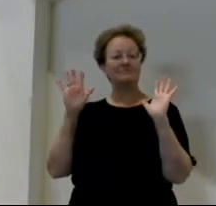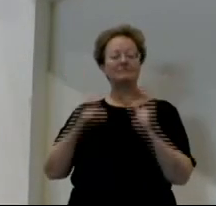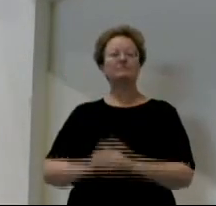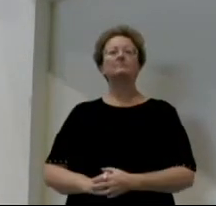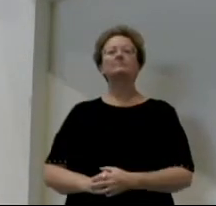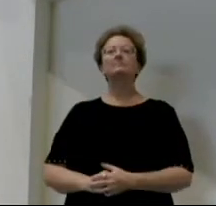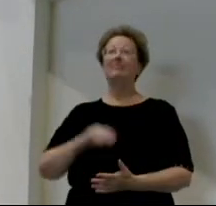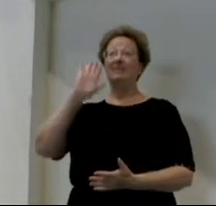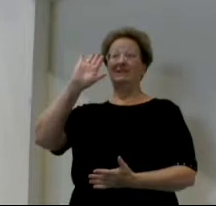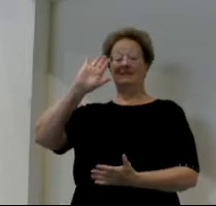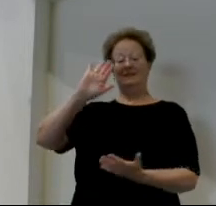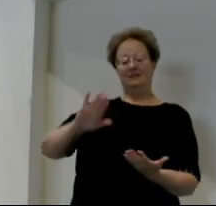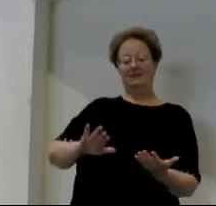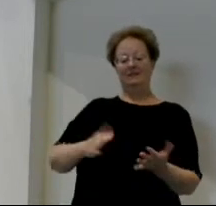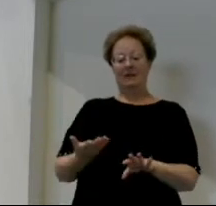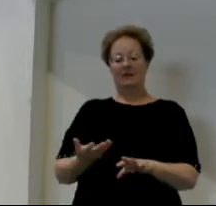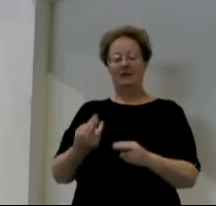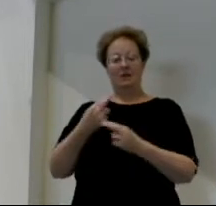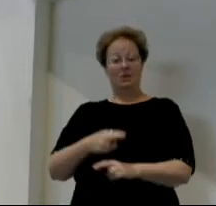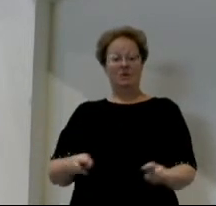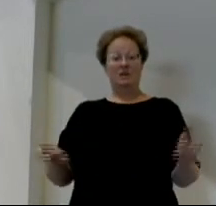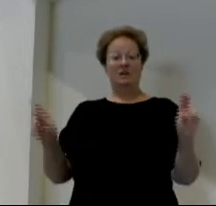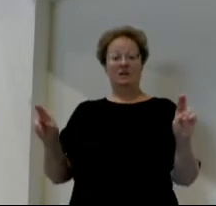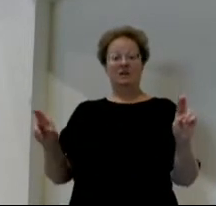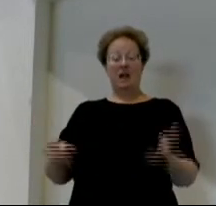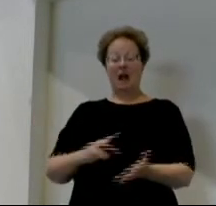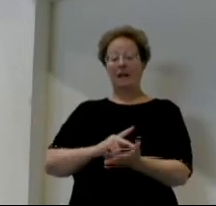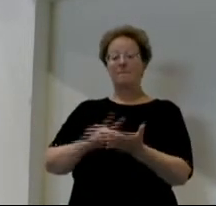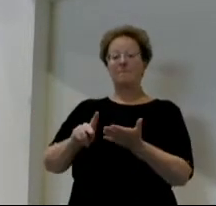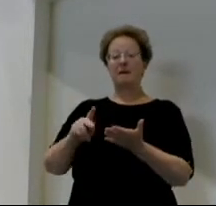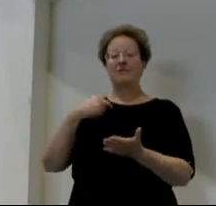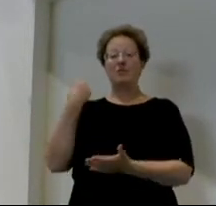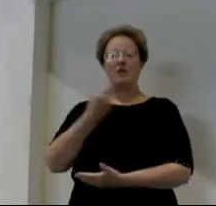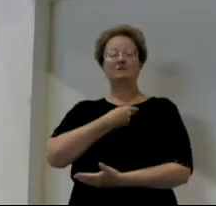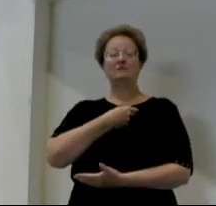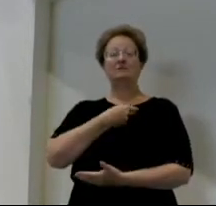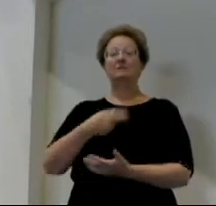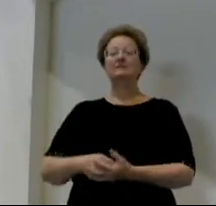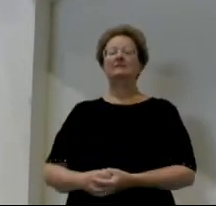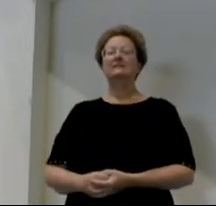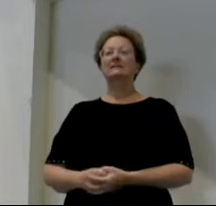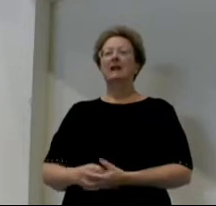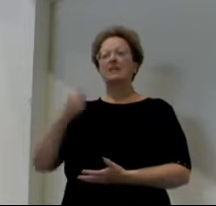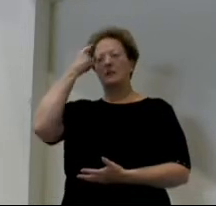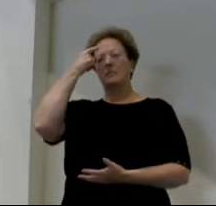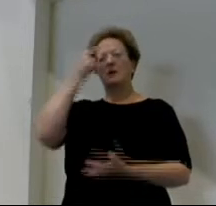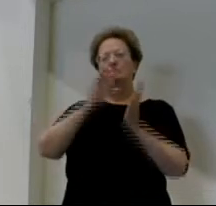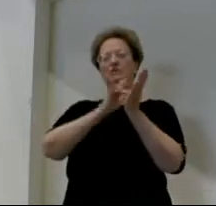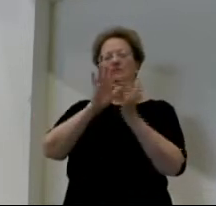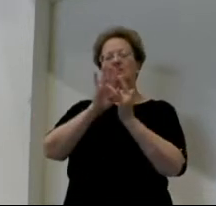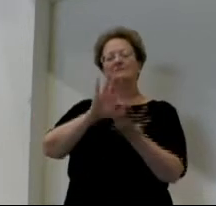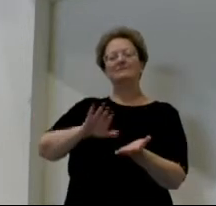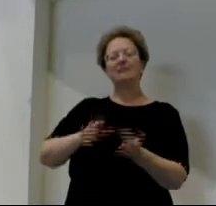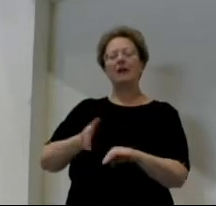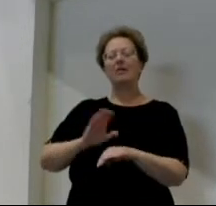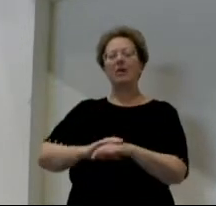His death has redeemed us. Normally, when we think of the death of Christ and we go back to the cross, we think of